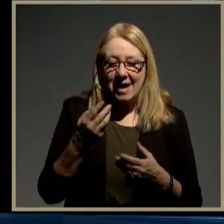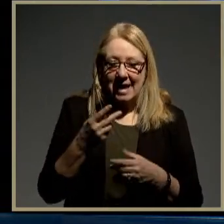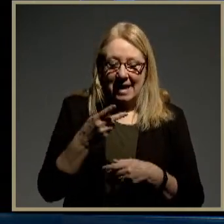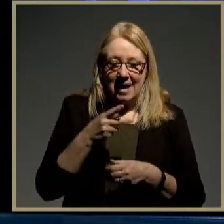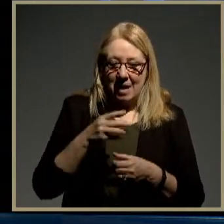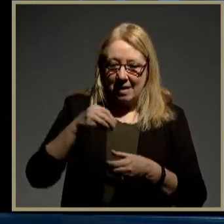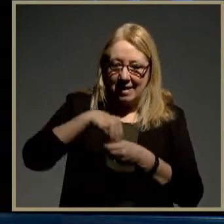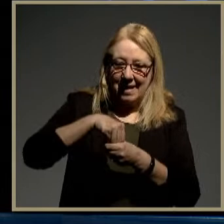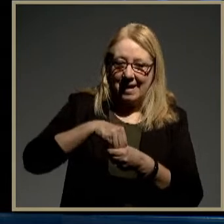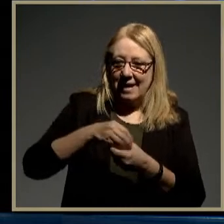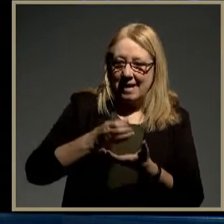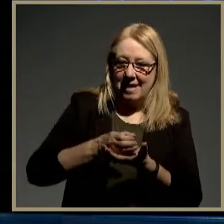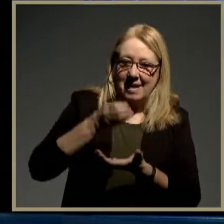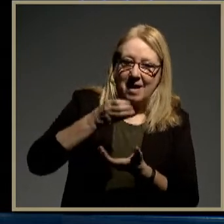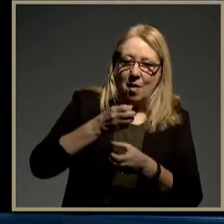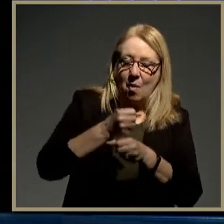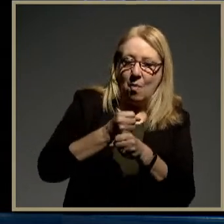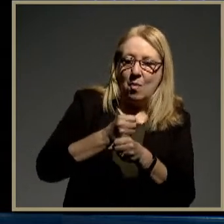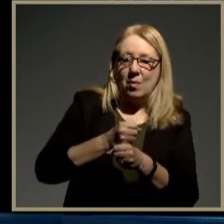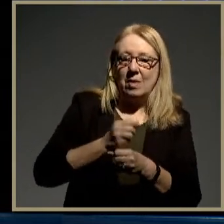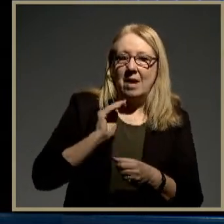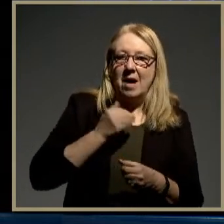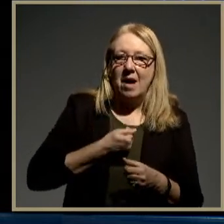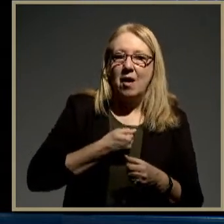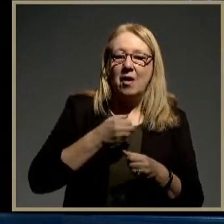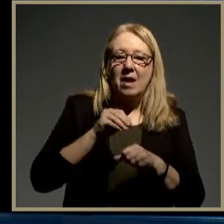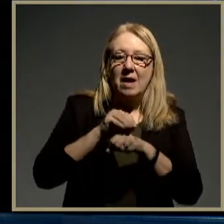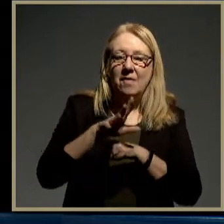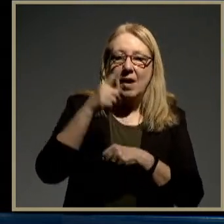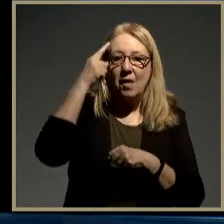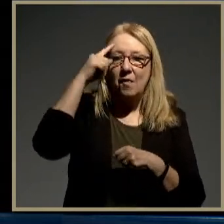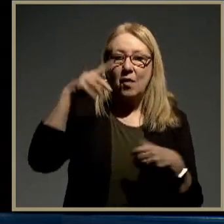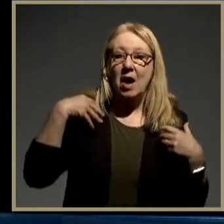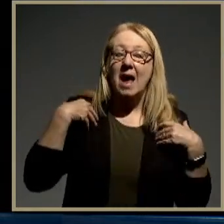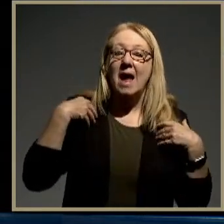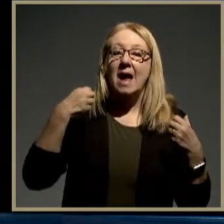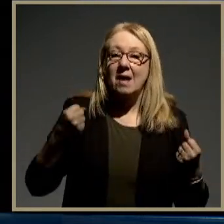of exercise and healthy nutrition, it would be the most